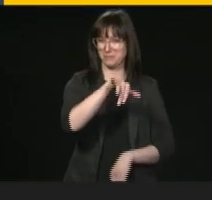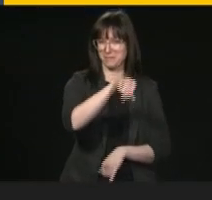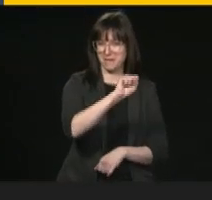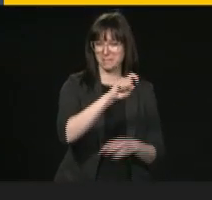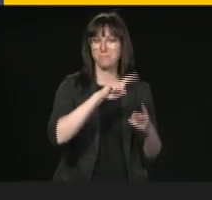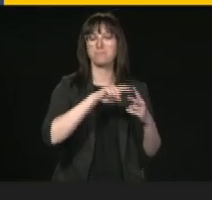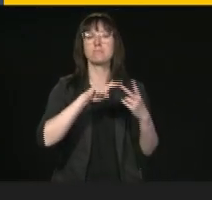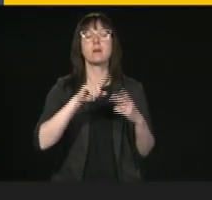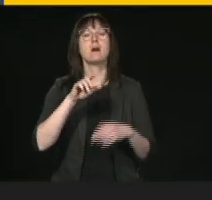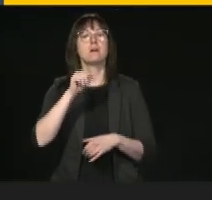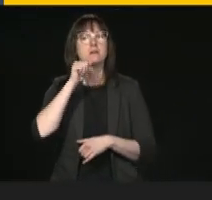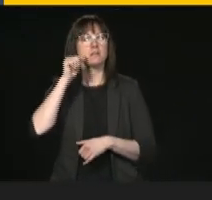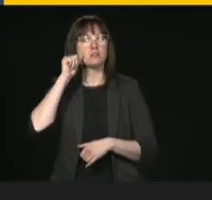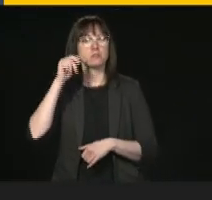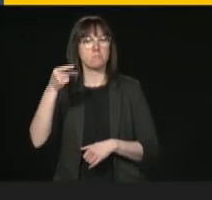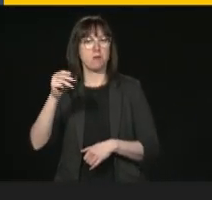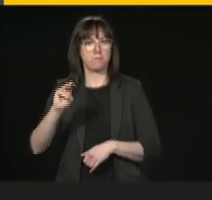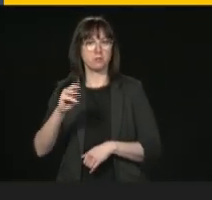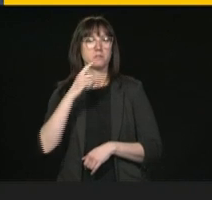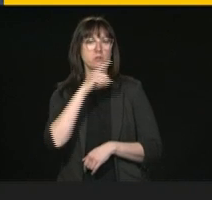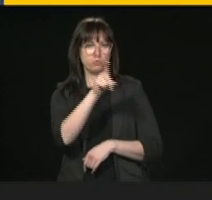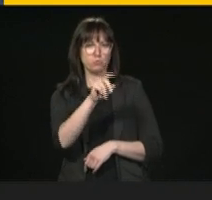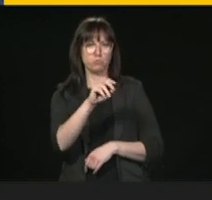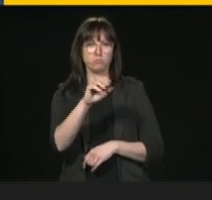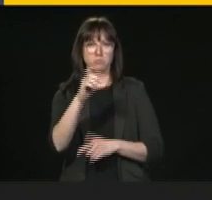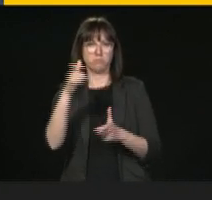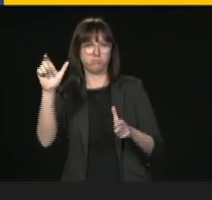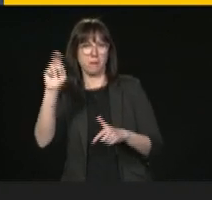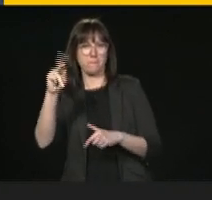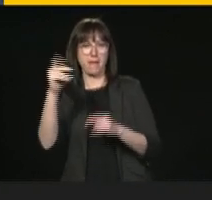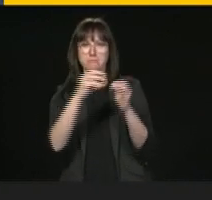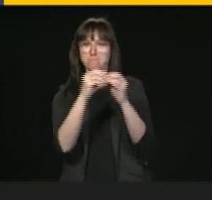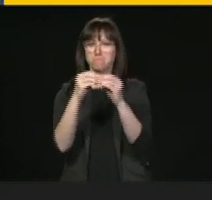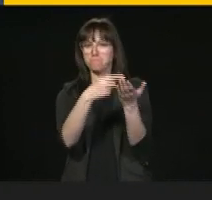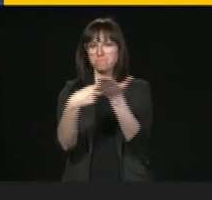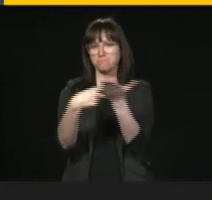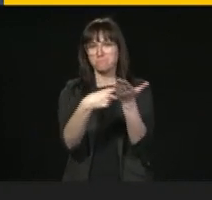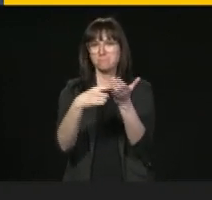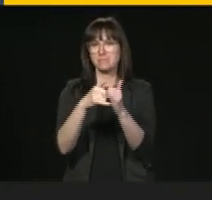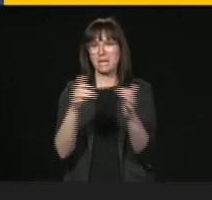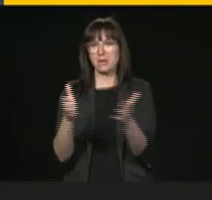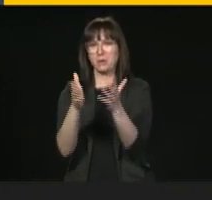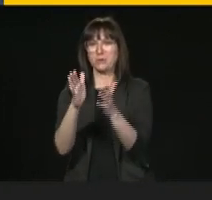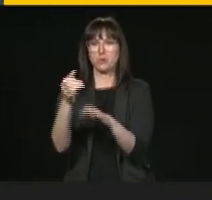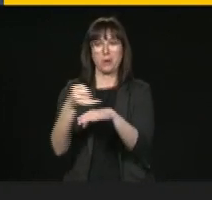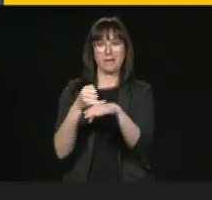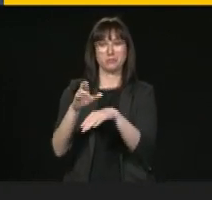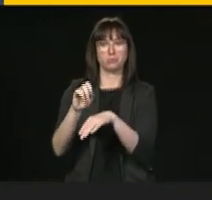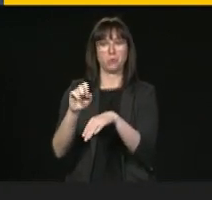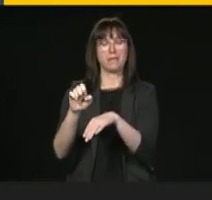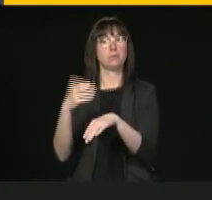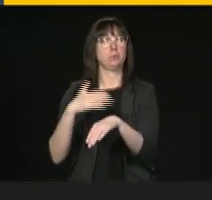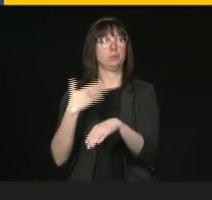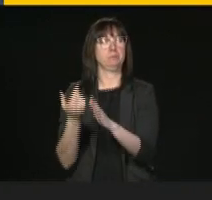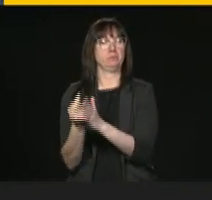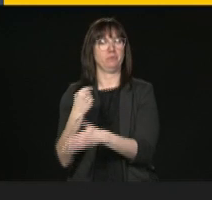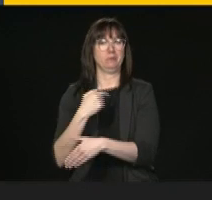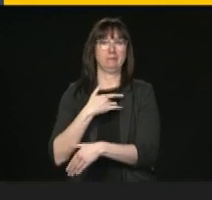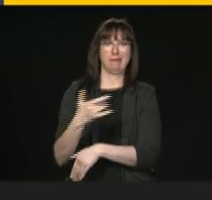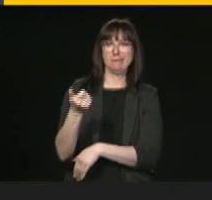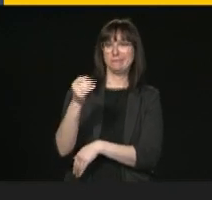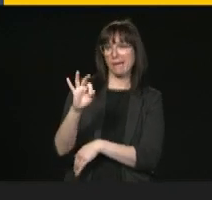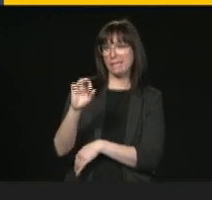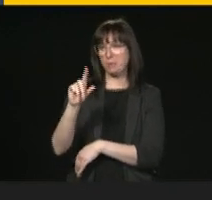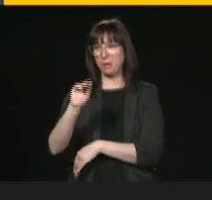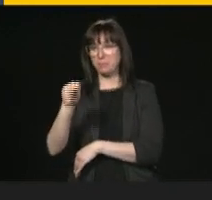banks to encourage them to review their interest rates, which are usually 19-20% for credit cards. What are the banks telling